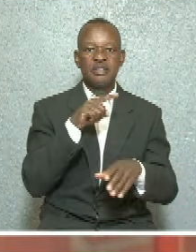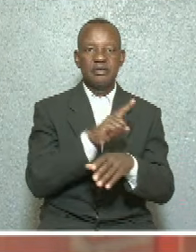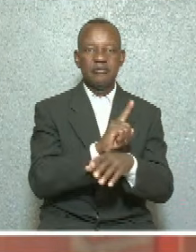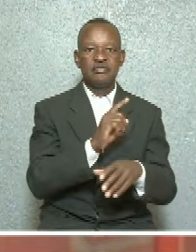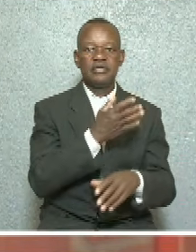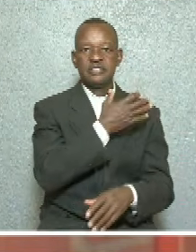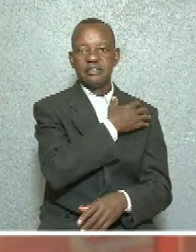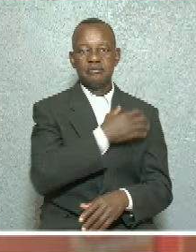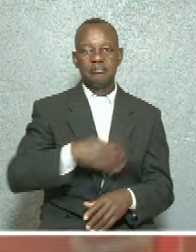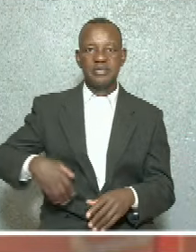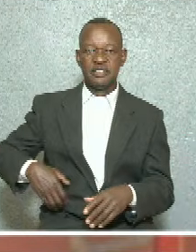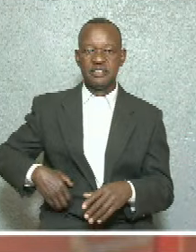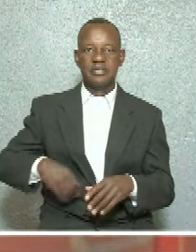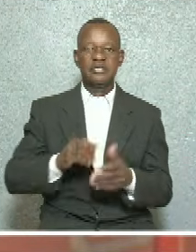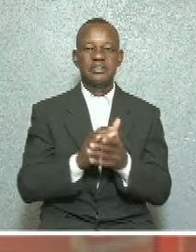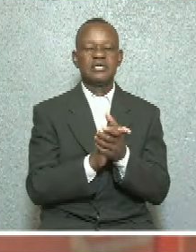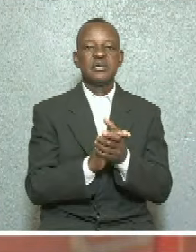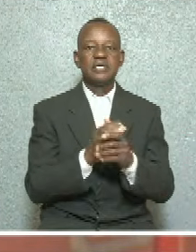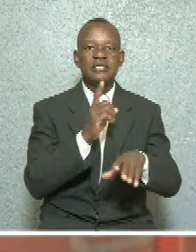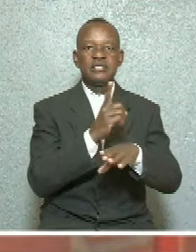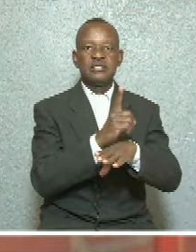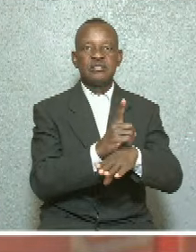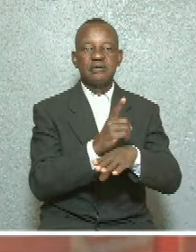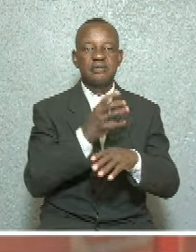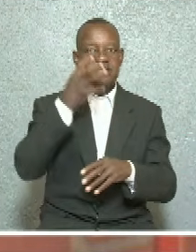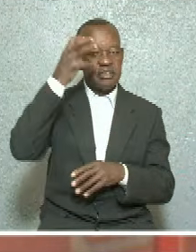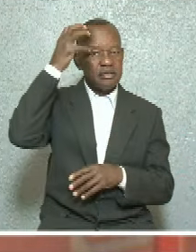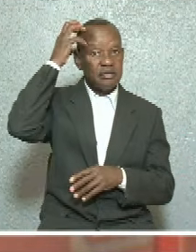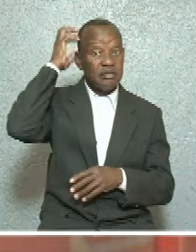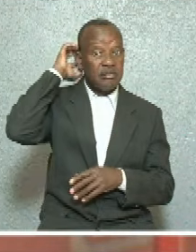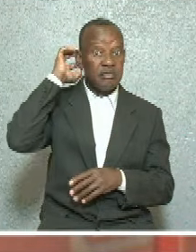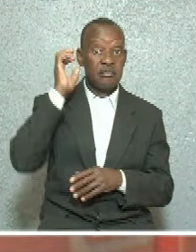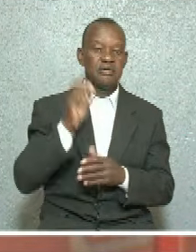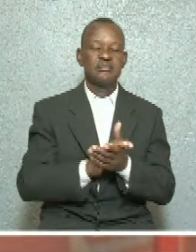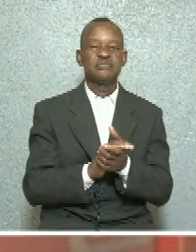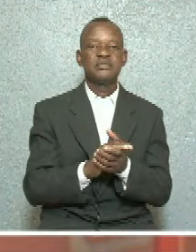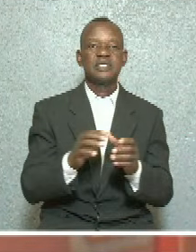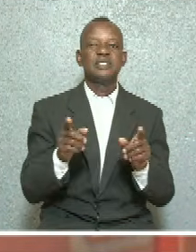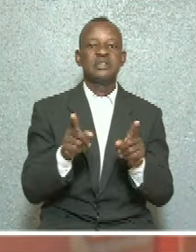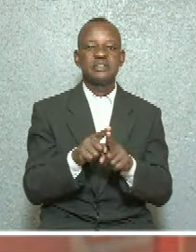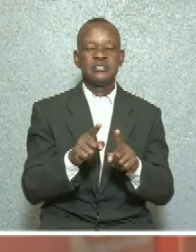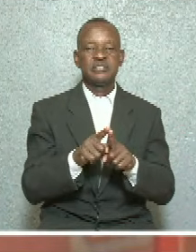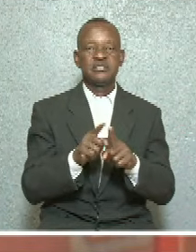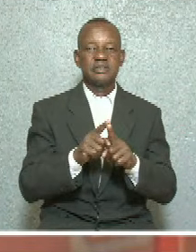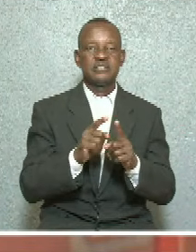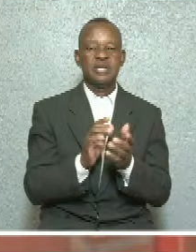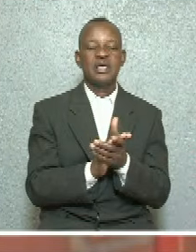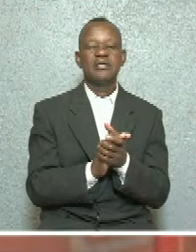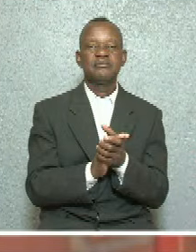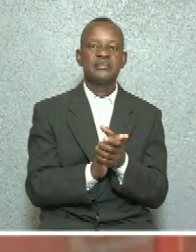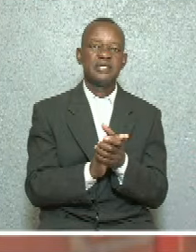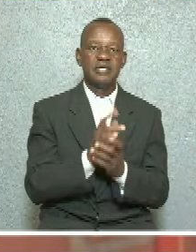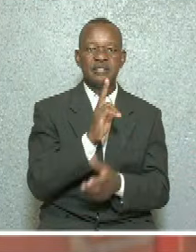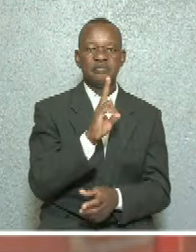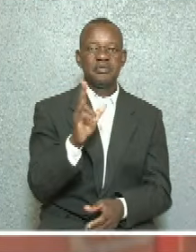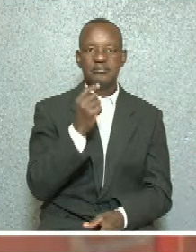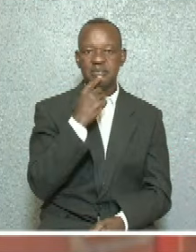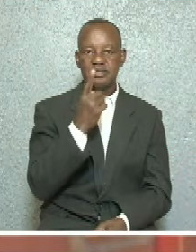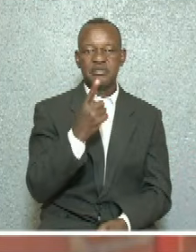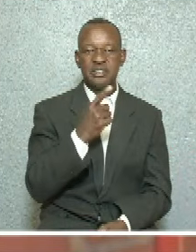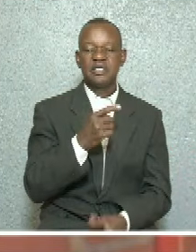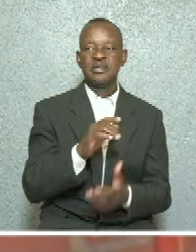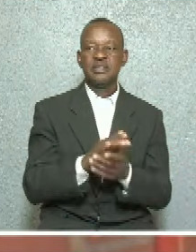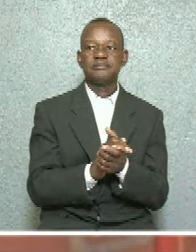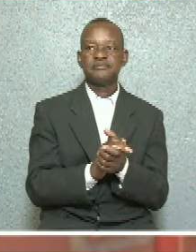Sam Shafishuna Nujoma. As introduced, my name is Sophia Simon. I am